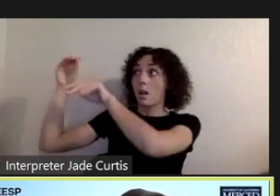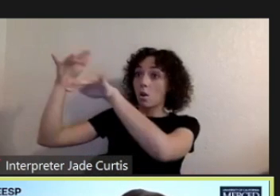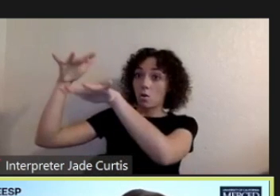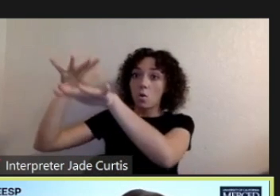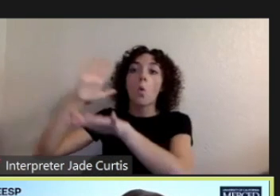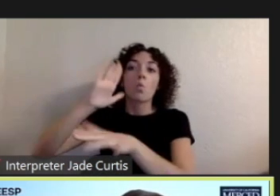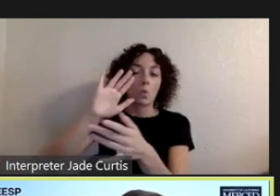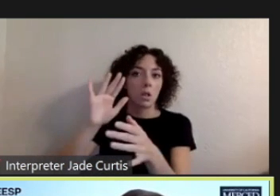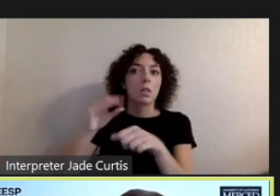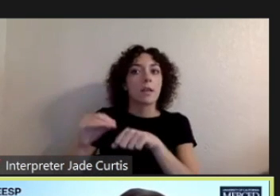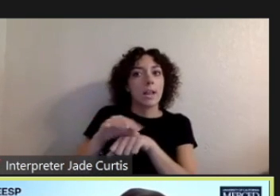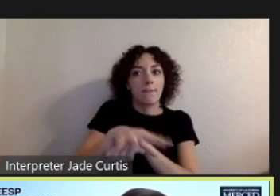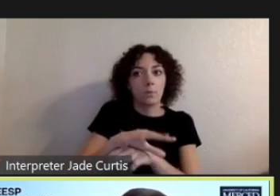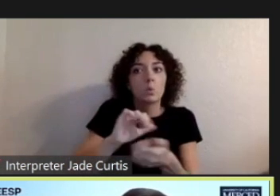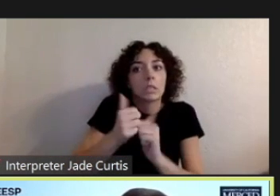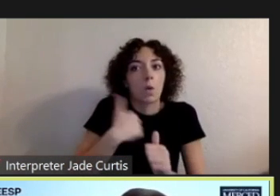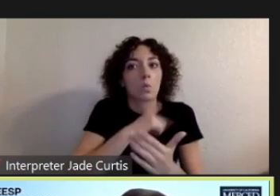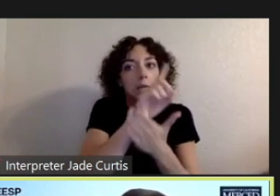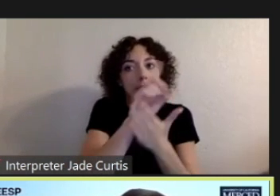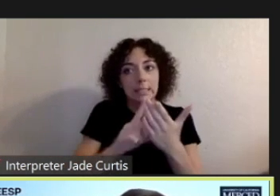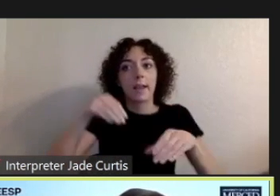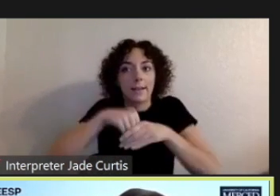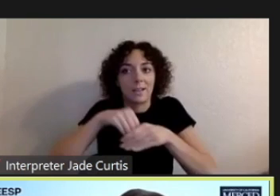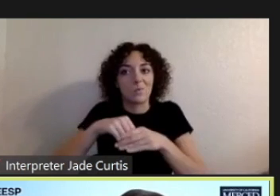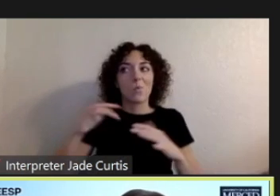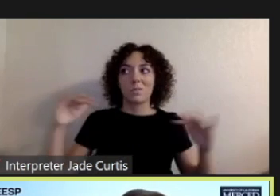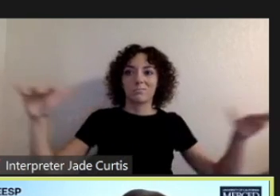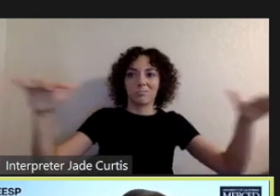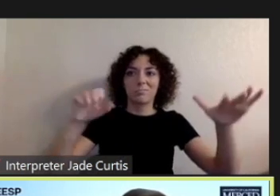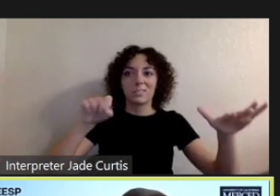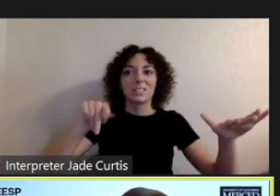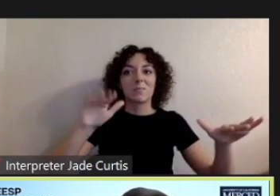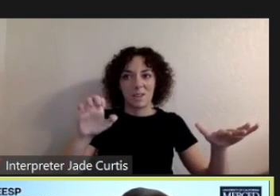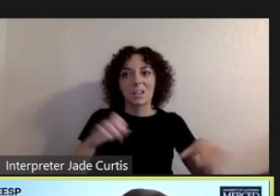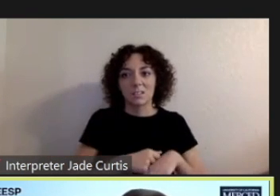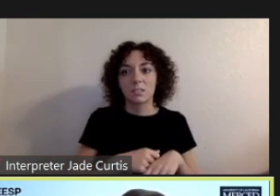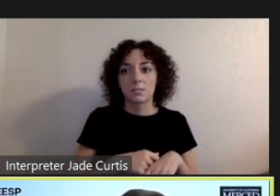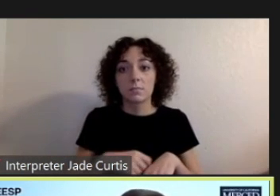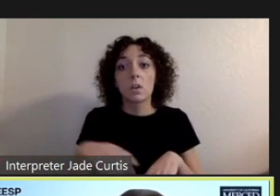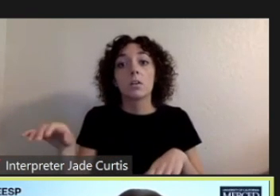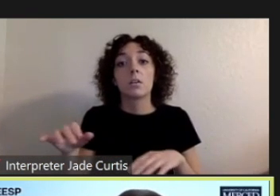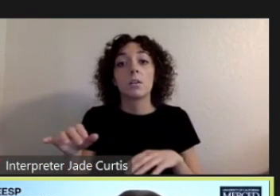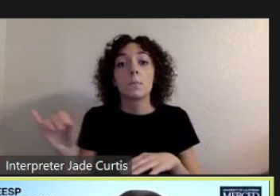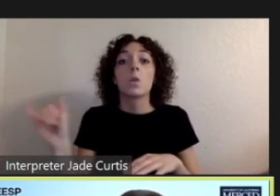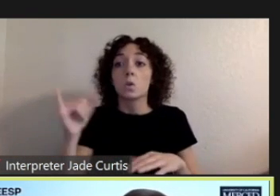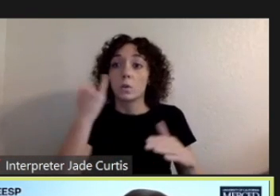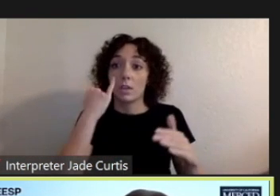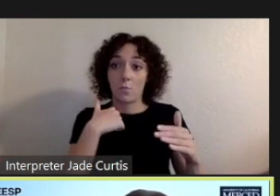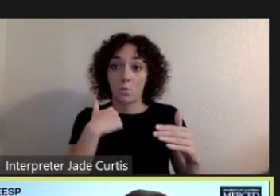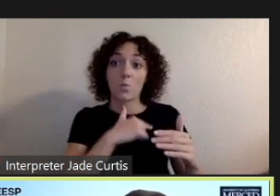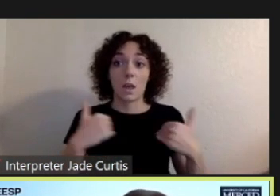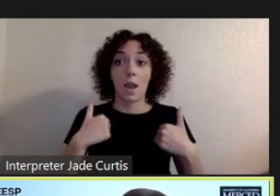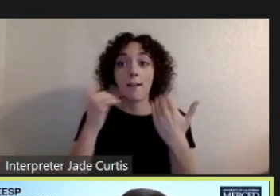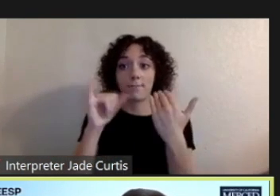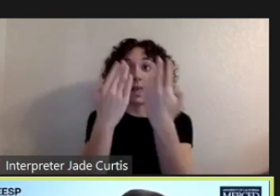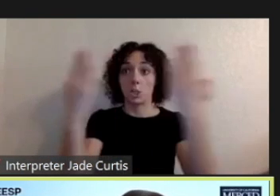influenced due to the way we have designed our indoor spaces. The surfaces also, if we have the disk shield made in certain surfaces, we